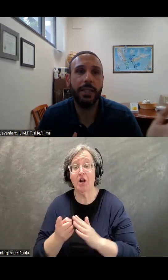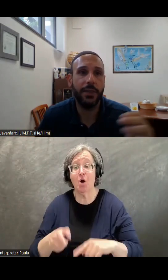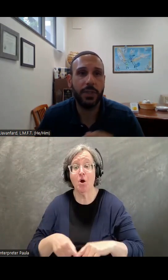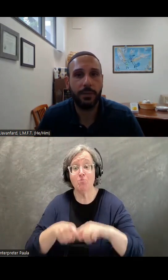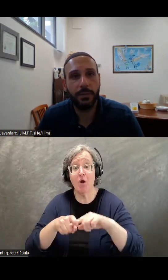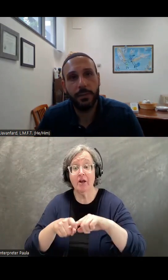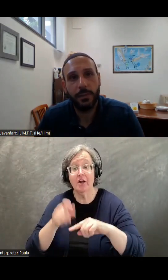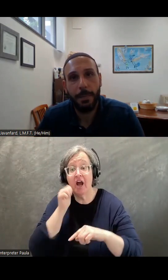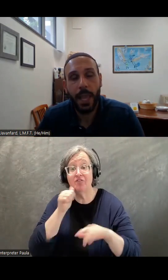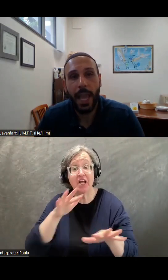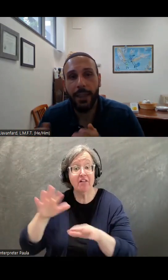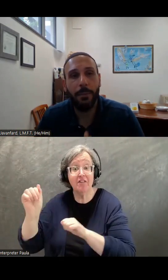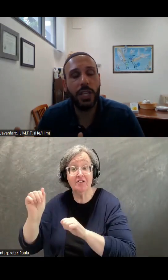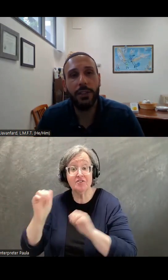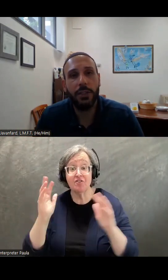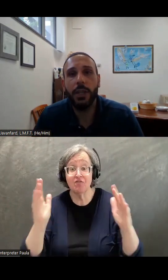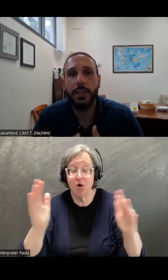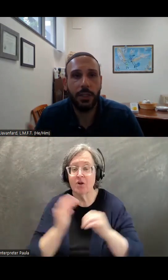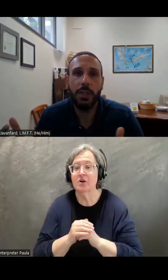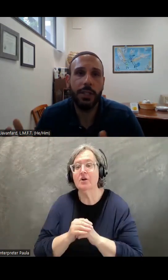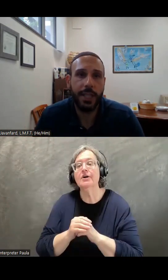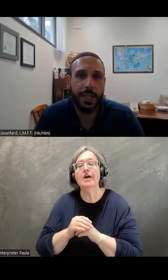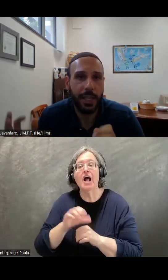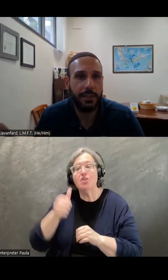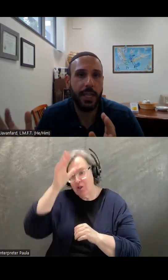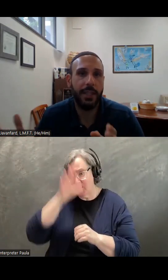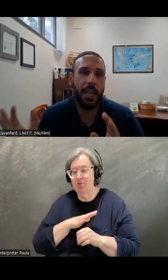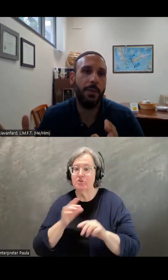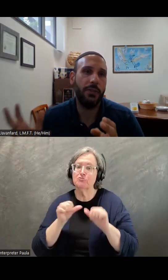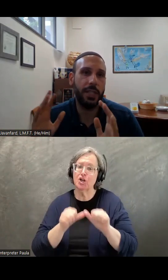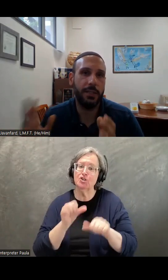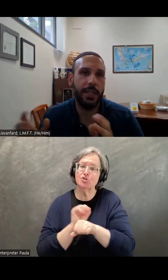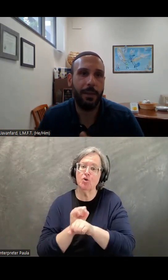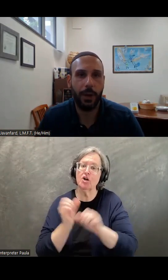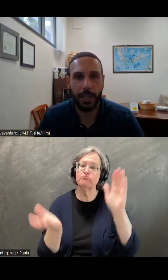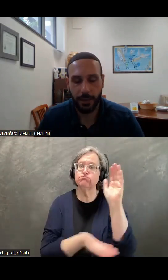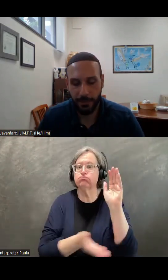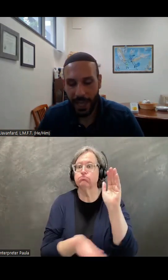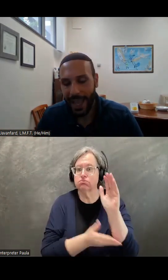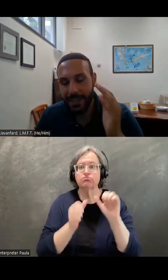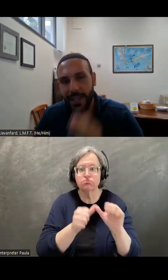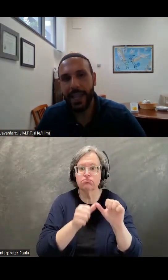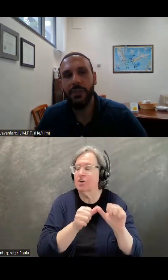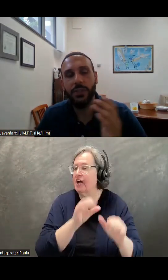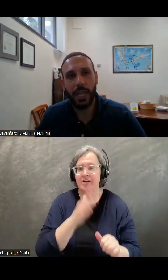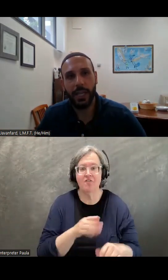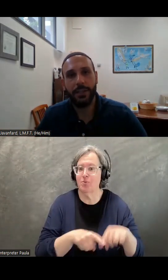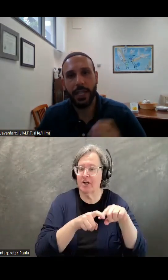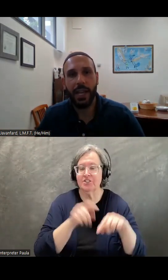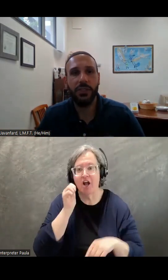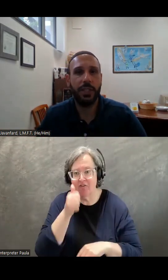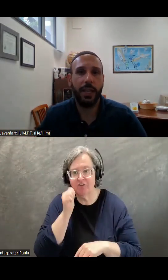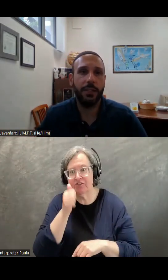day and leaves. And Lumberjack 2 continues on his day and doesn't take that time off and doesn't take that break. And day after